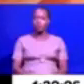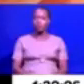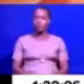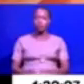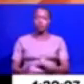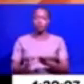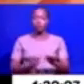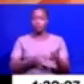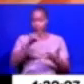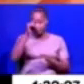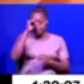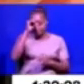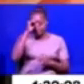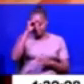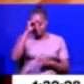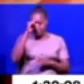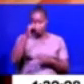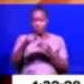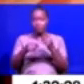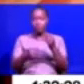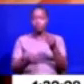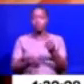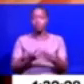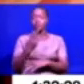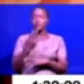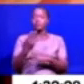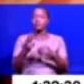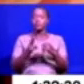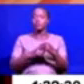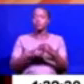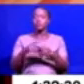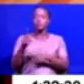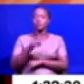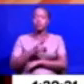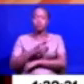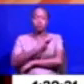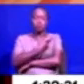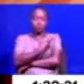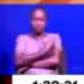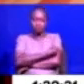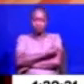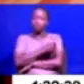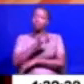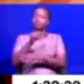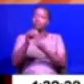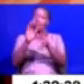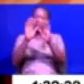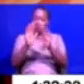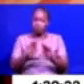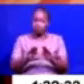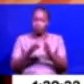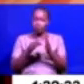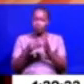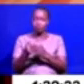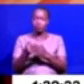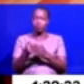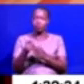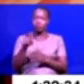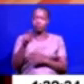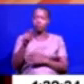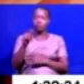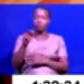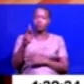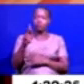Moving on, the government has rolled out a seven-day mass drug administration campaign in a bid to address cases of trachoma in